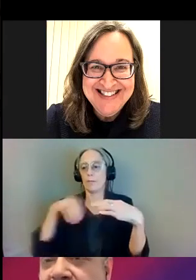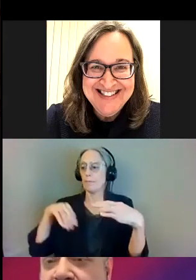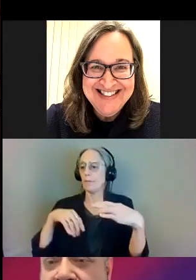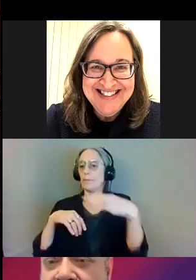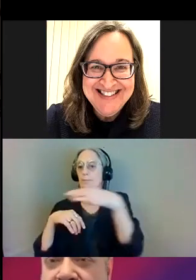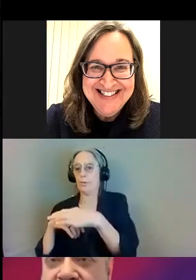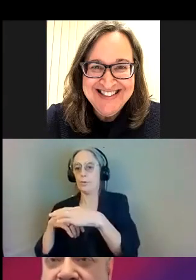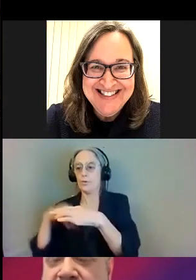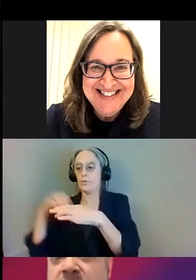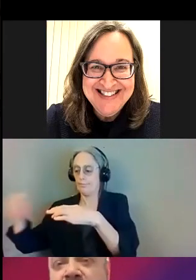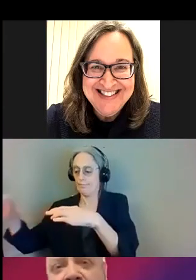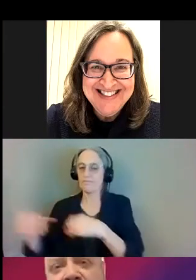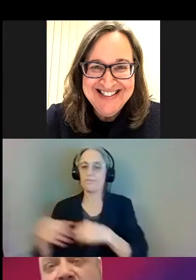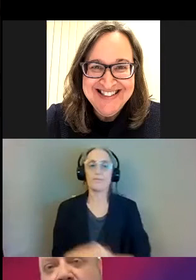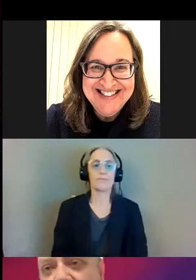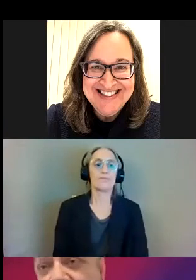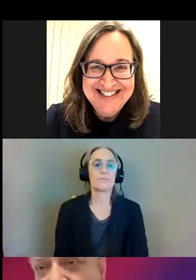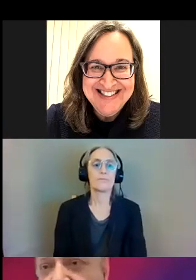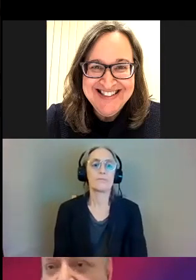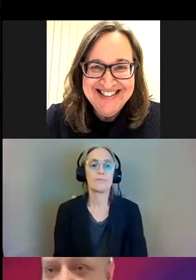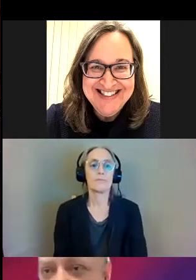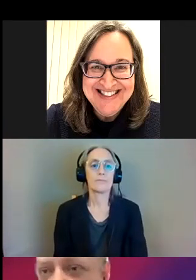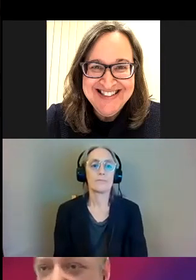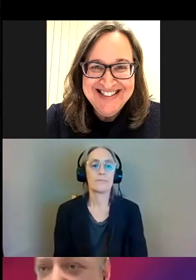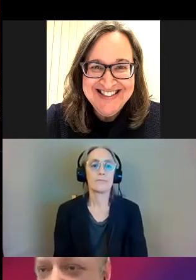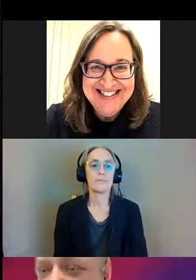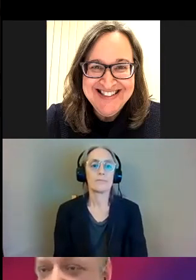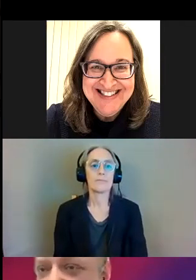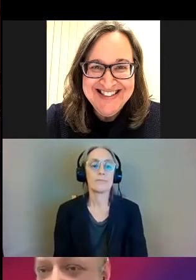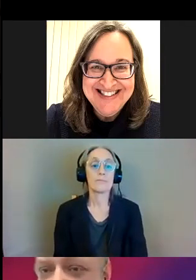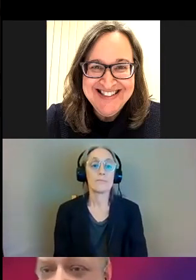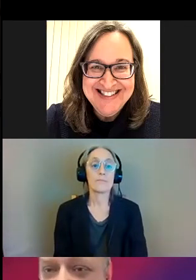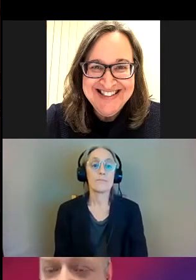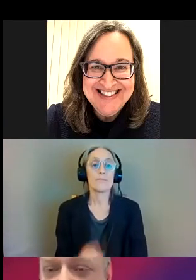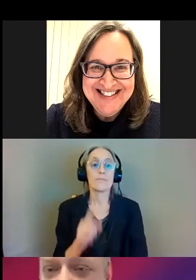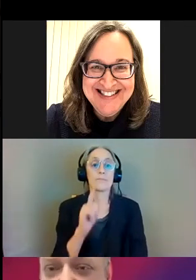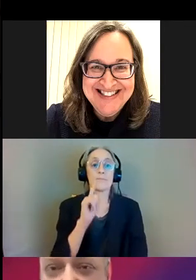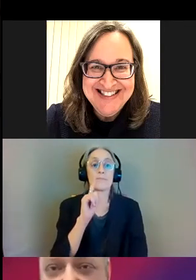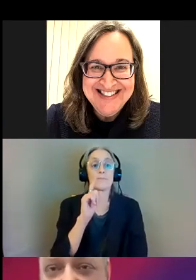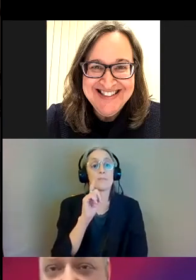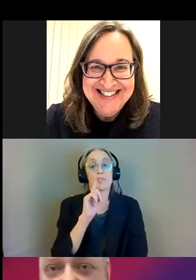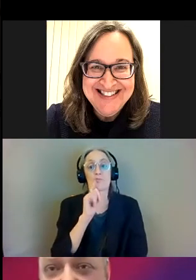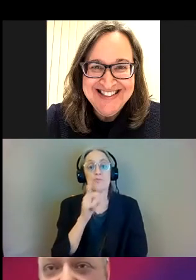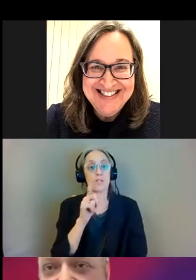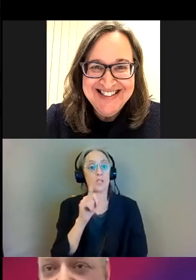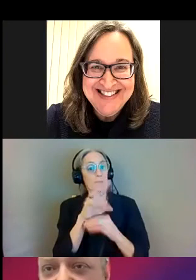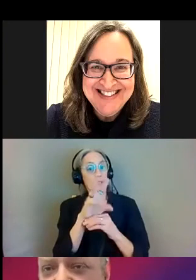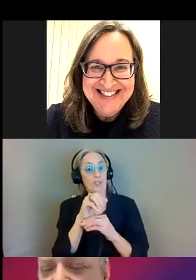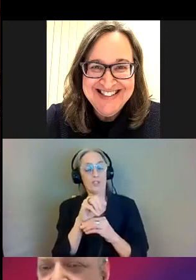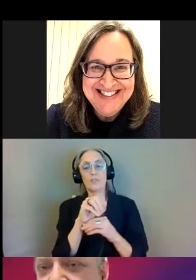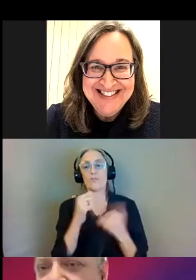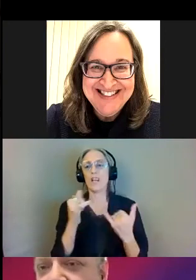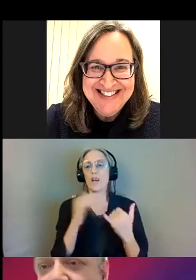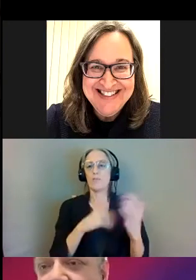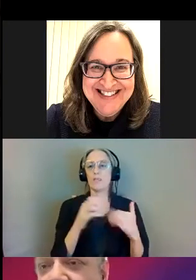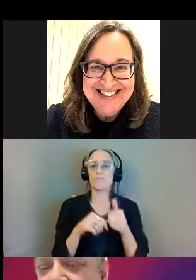Next, here's a photo of the real life segments. These are being built currently off-site.